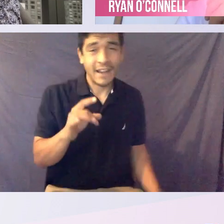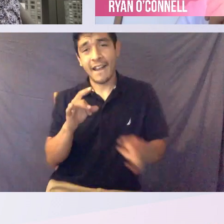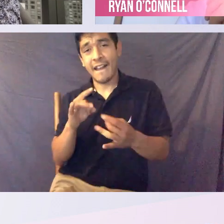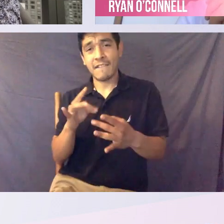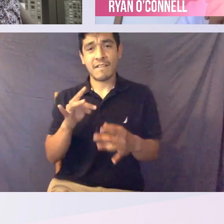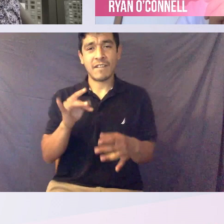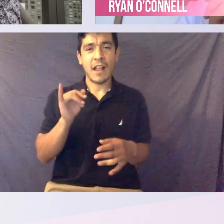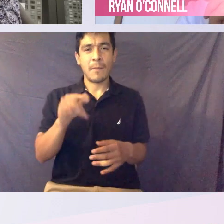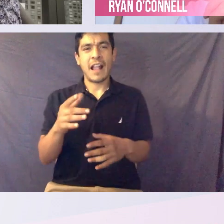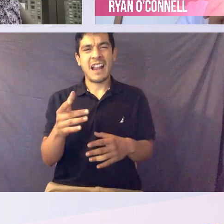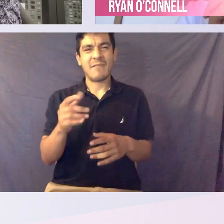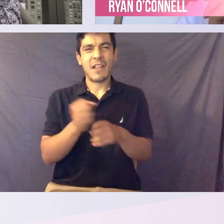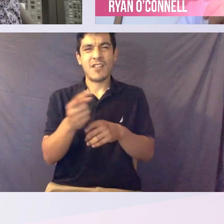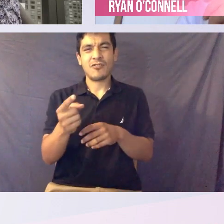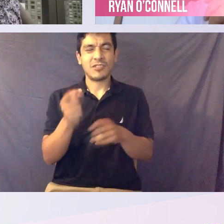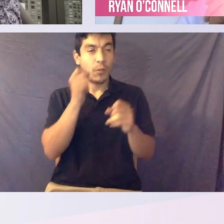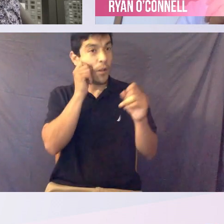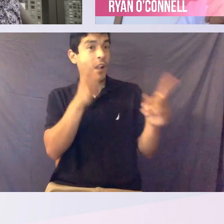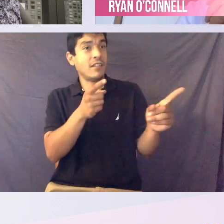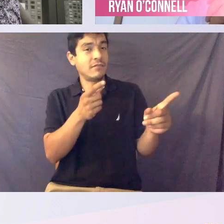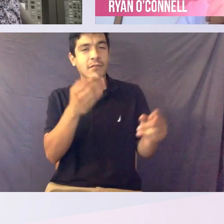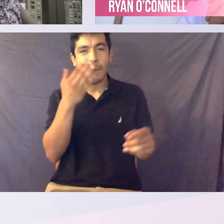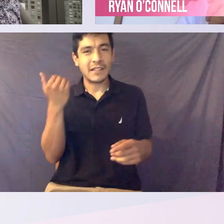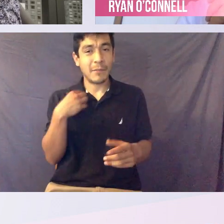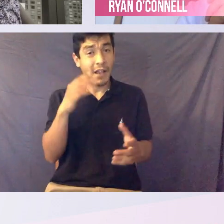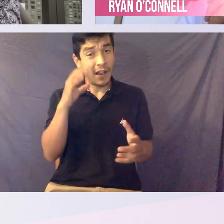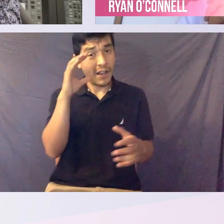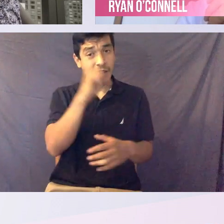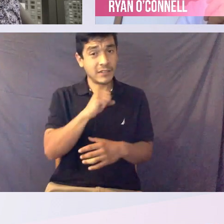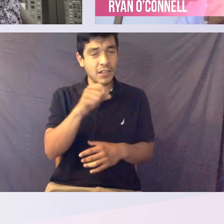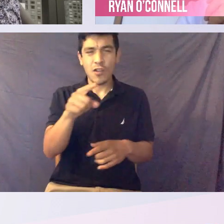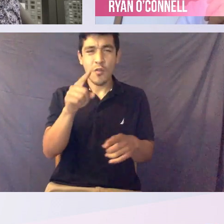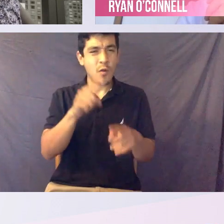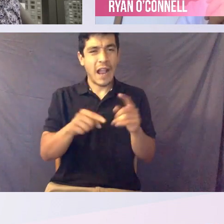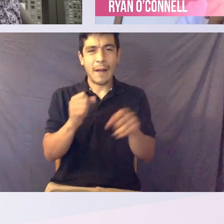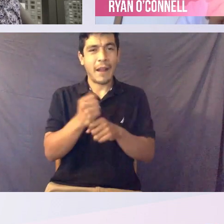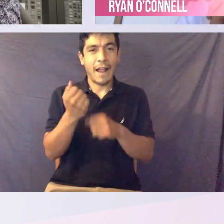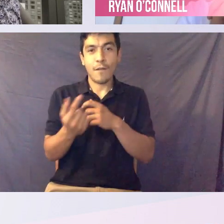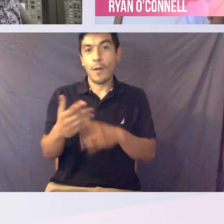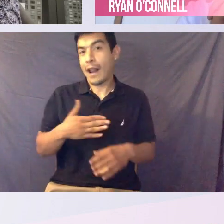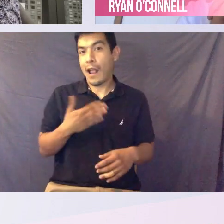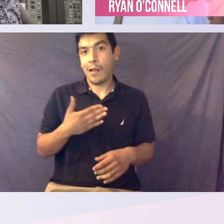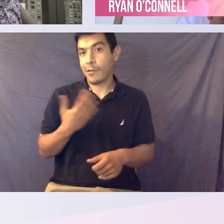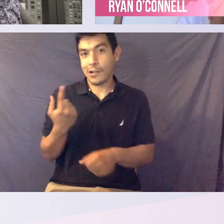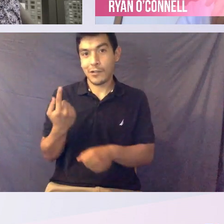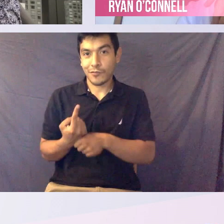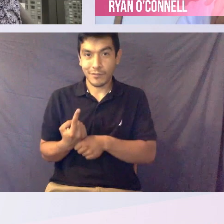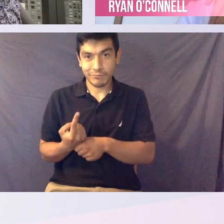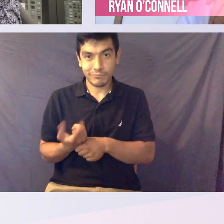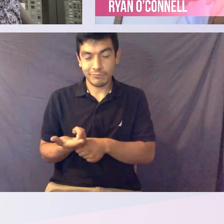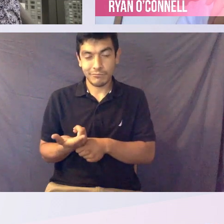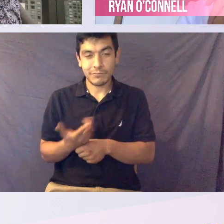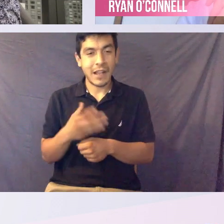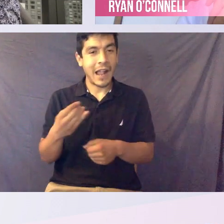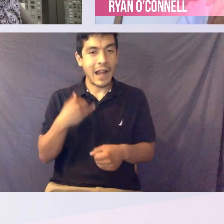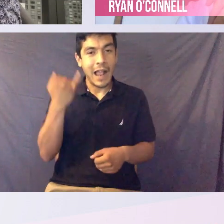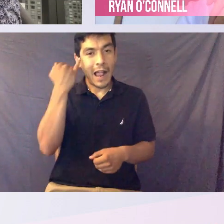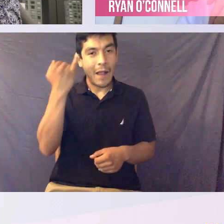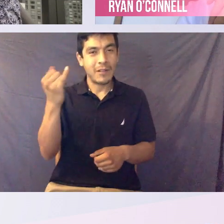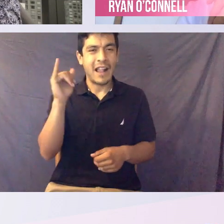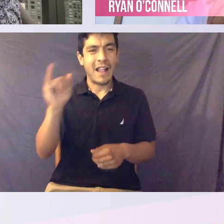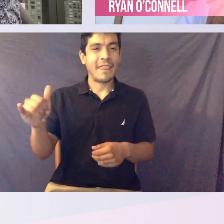through a loop? Because my guess is you can't please everyone. Right. And I imagine that